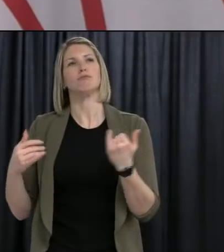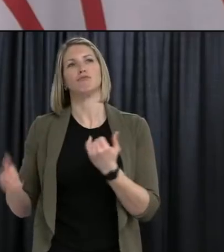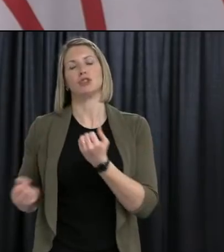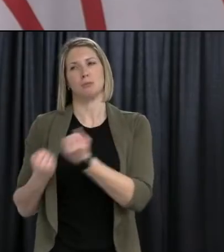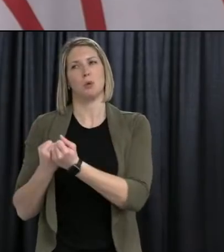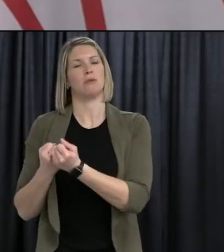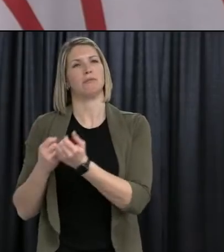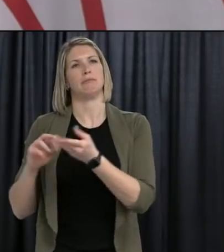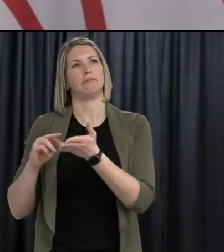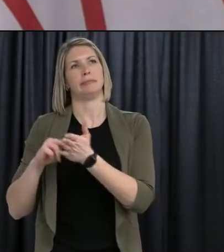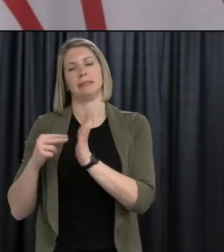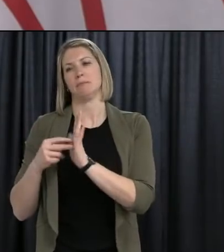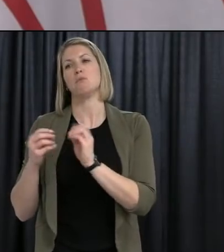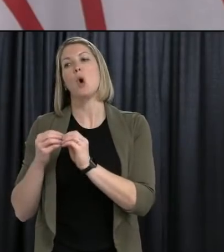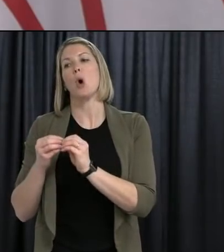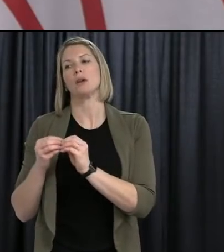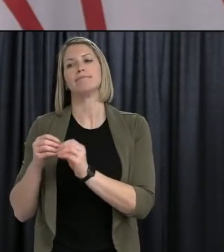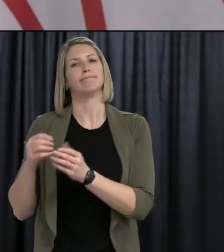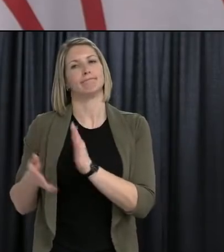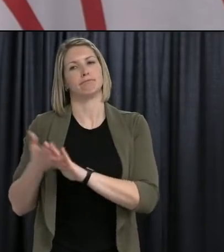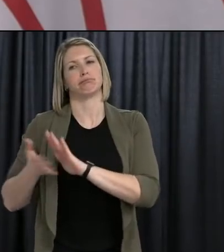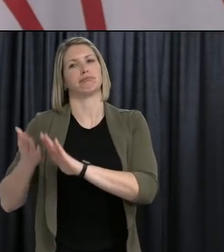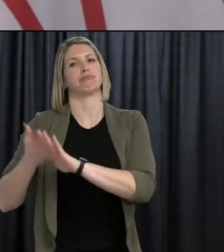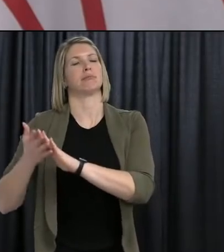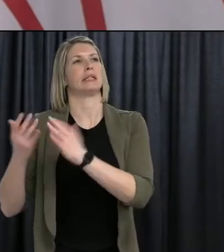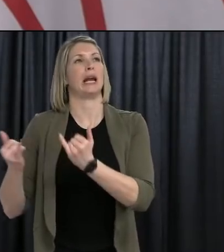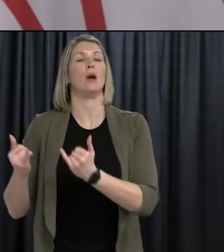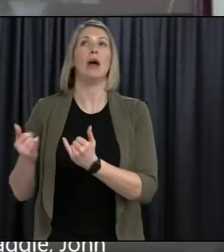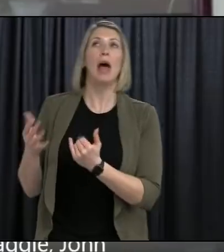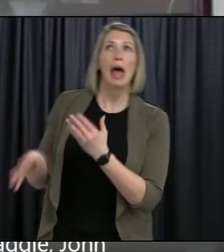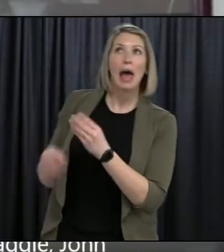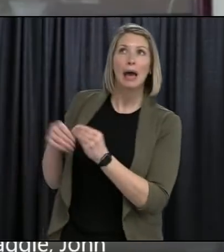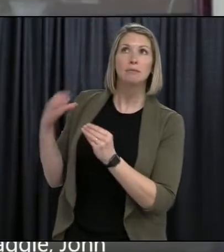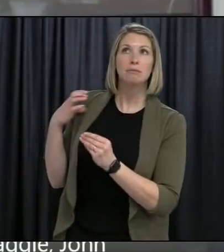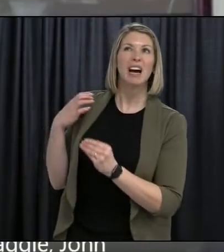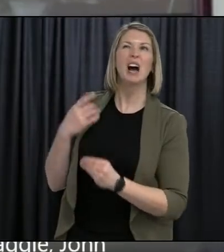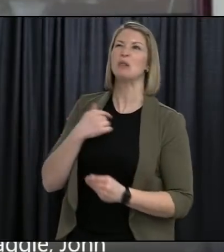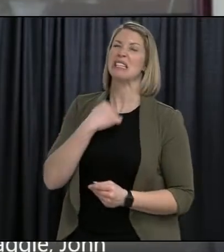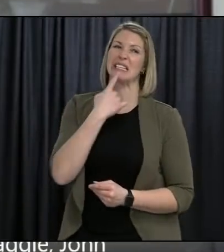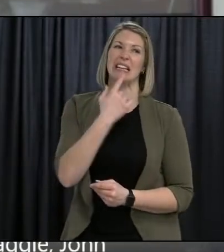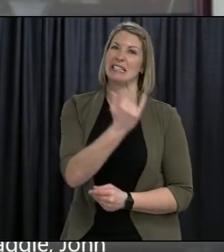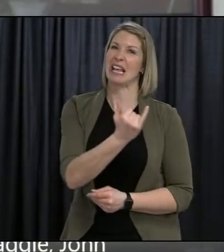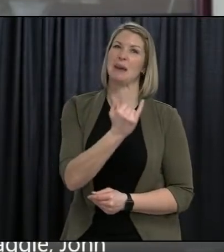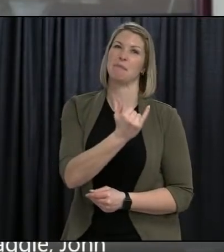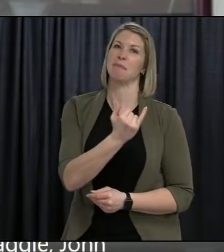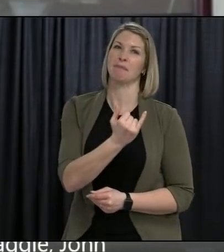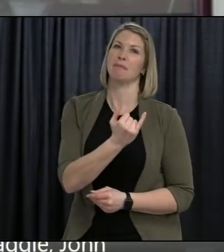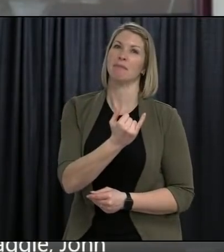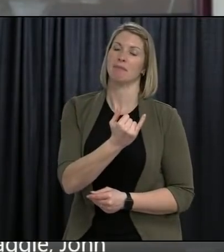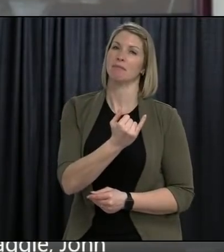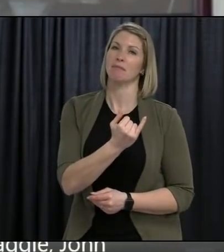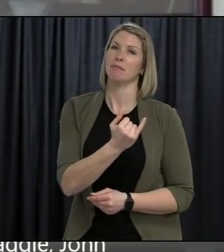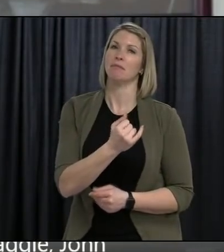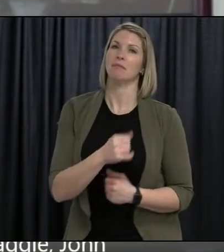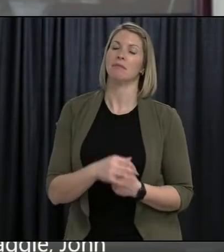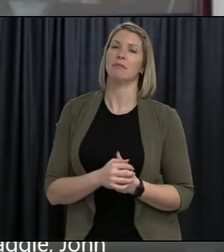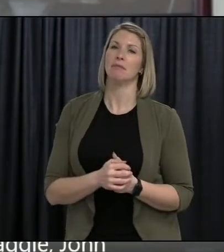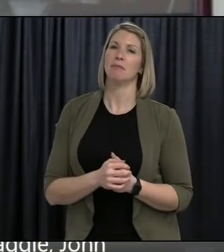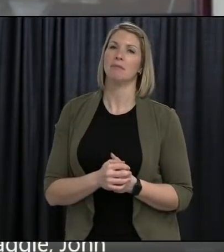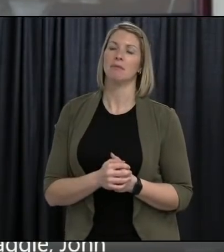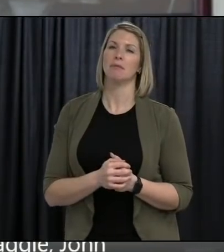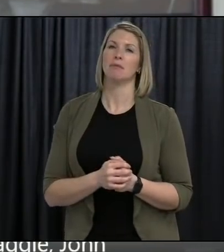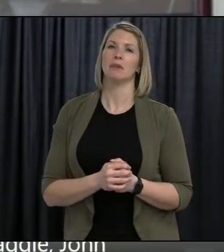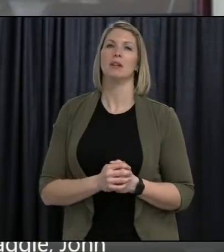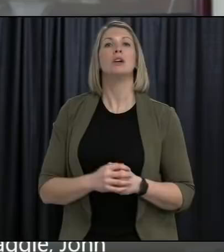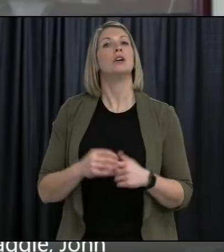to add something there? Or? No, I was just essentially going to say the same thing. We act as a validator or as a